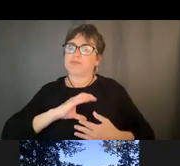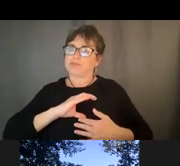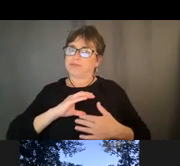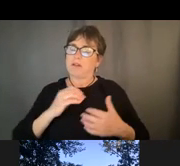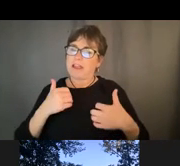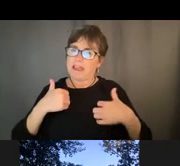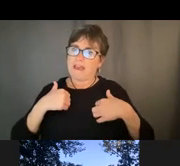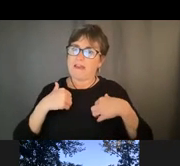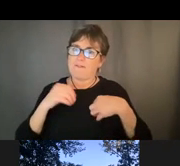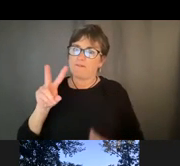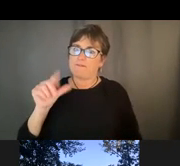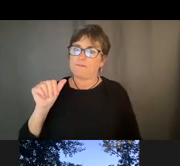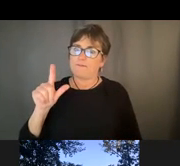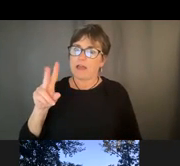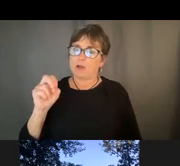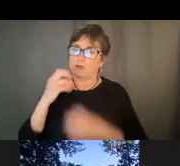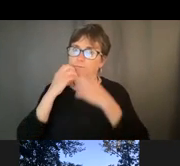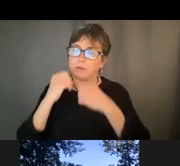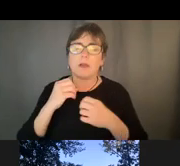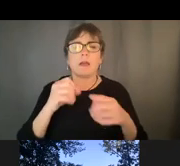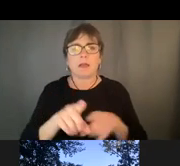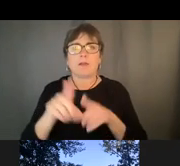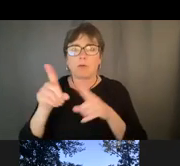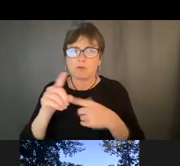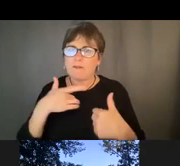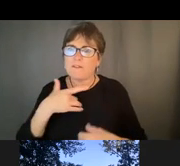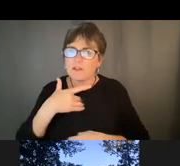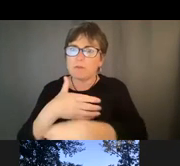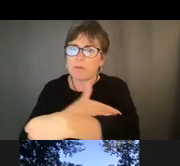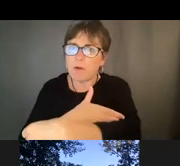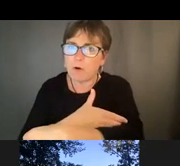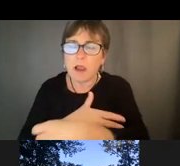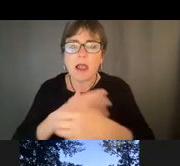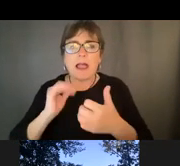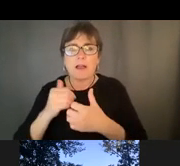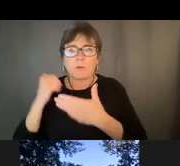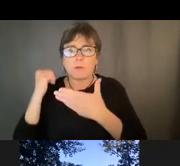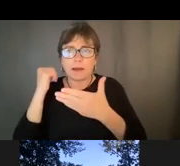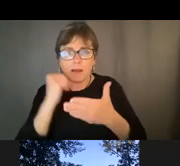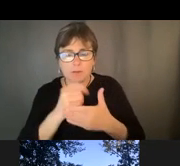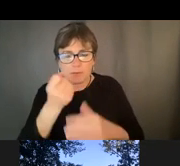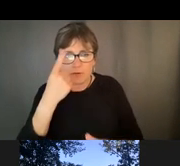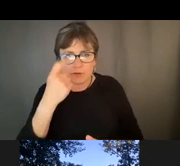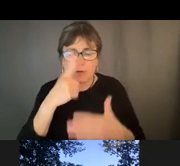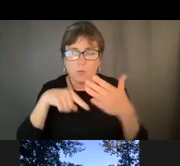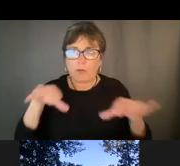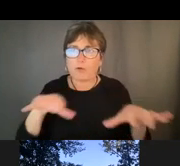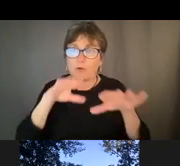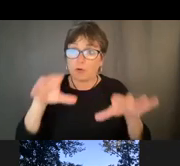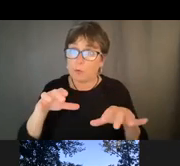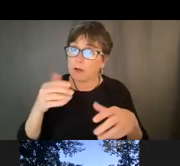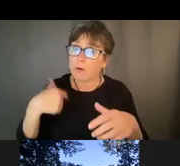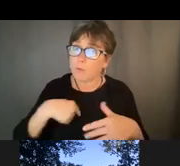youth understand that what they're doing is valued by you or your organization, right? A lot of times